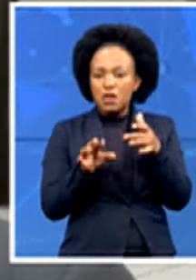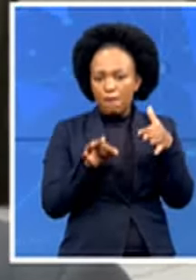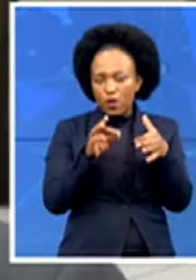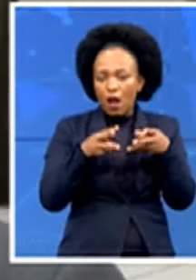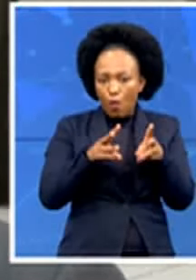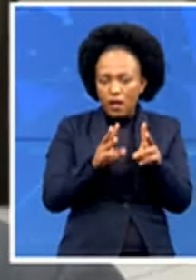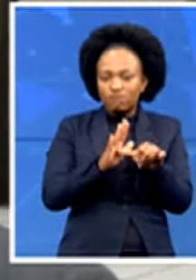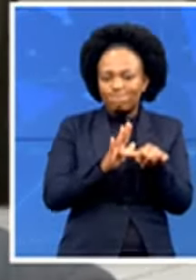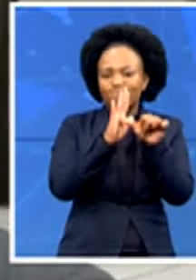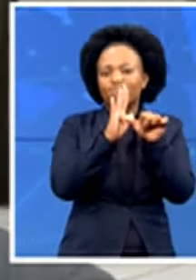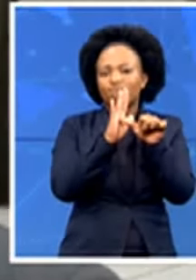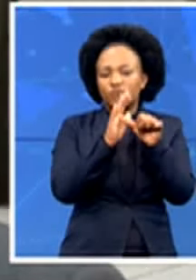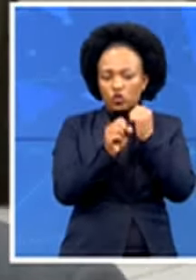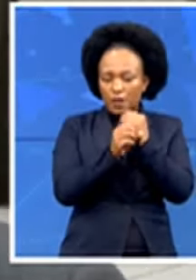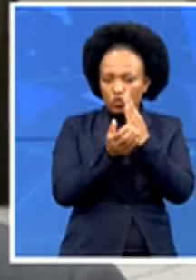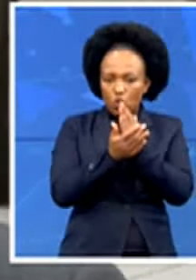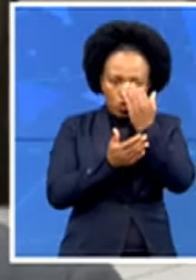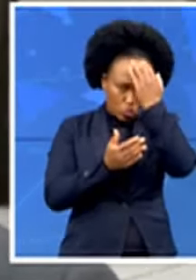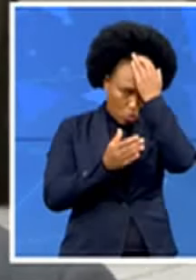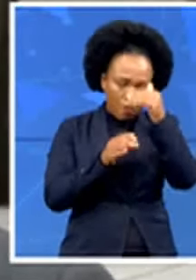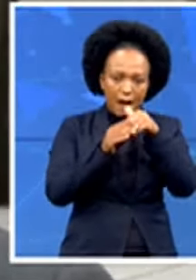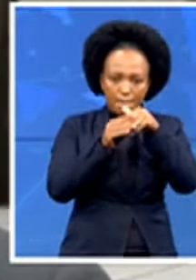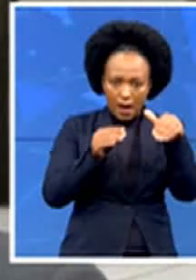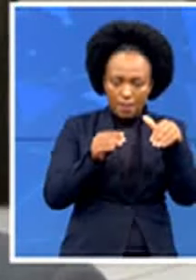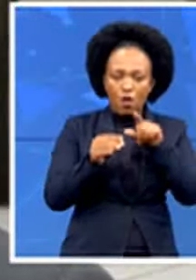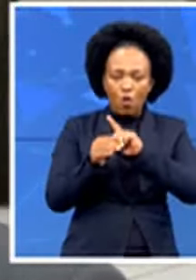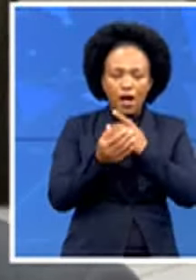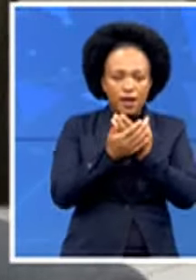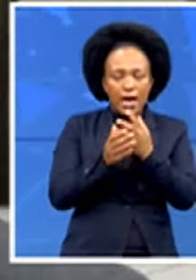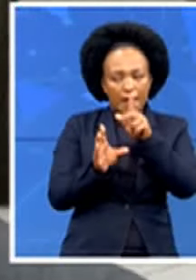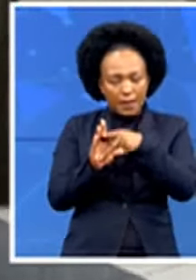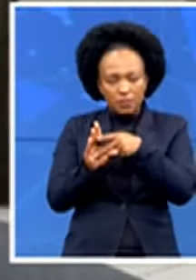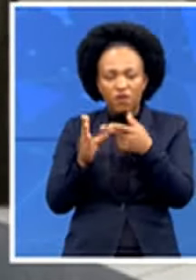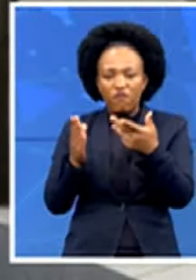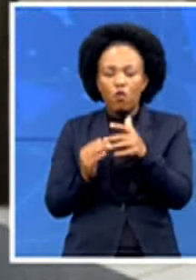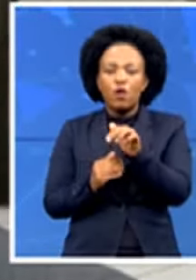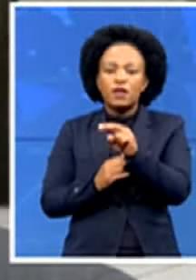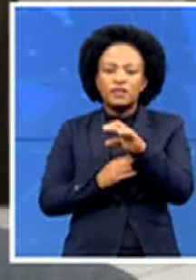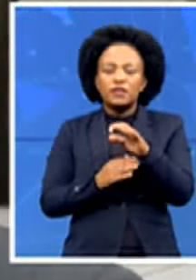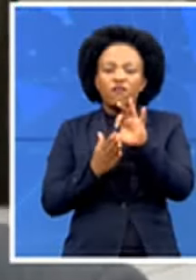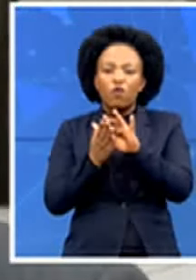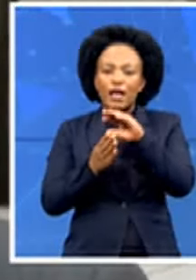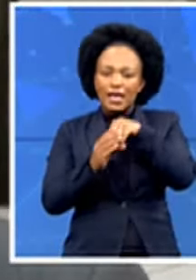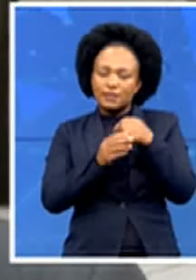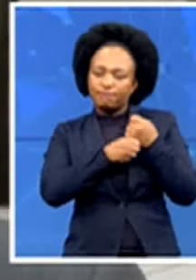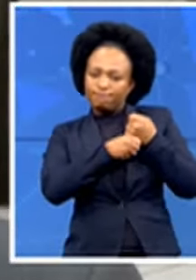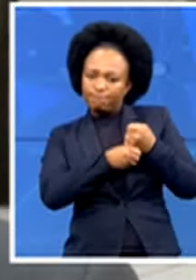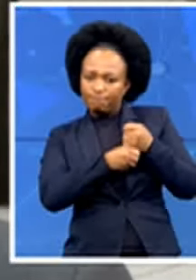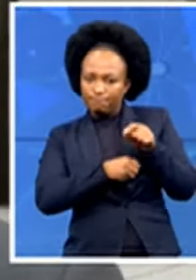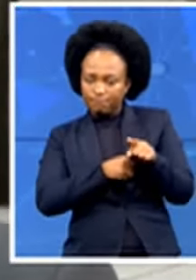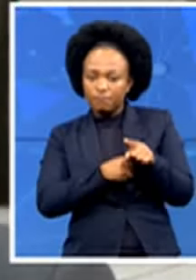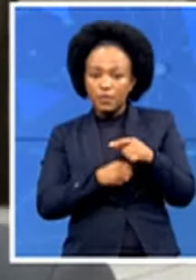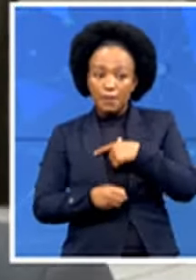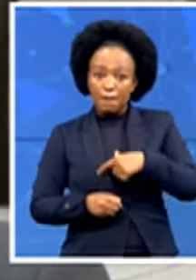Zuma was released so that he could participate in the ANC's election campaign. The President, therefore, continues to put his